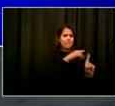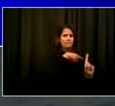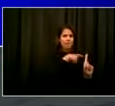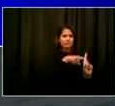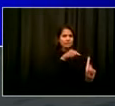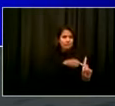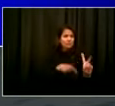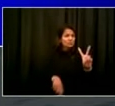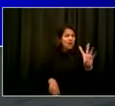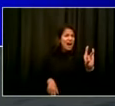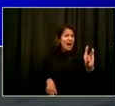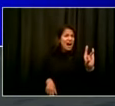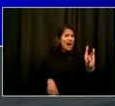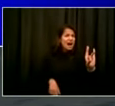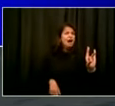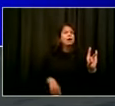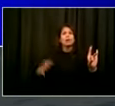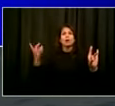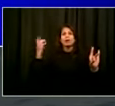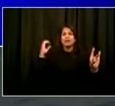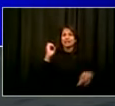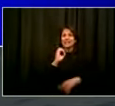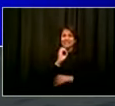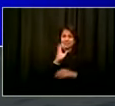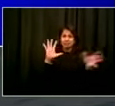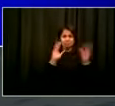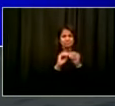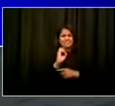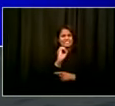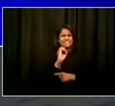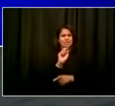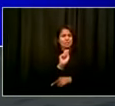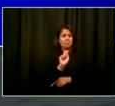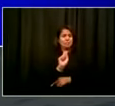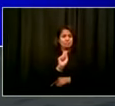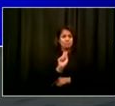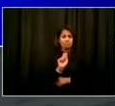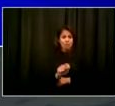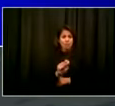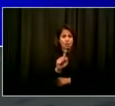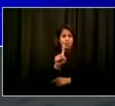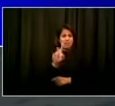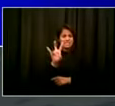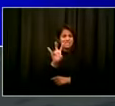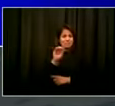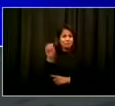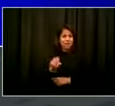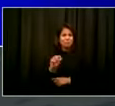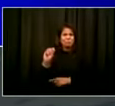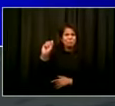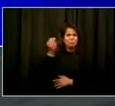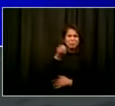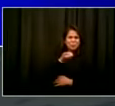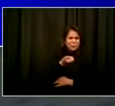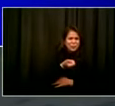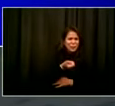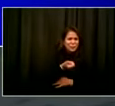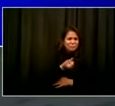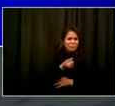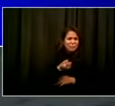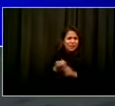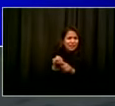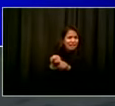I want to emphasize, we all focus on our challenges and our difficulties, but let's take a moment to celebrate what the people of New